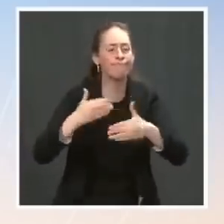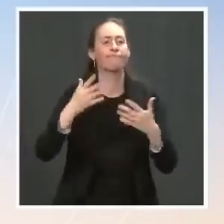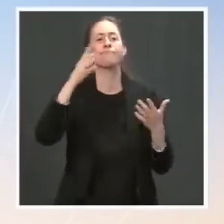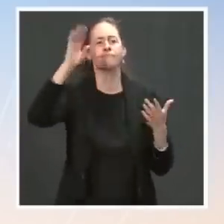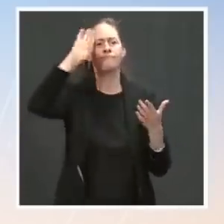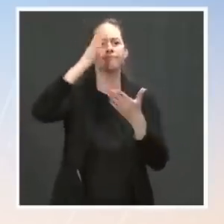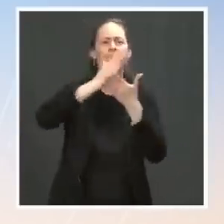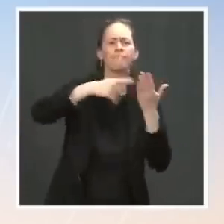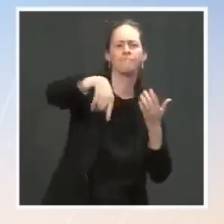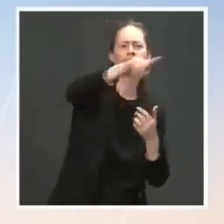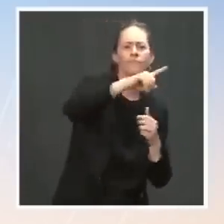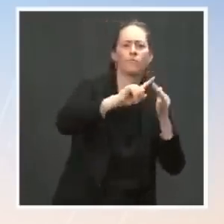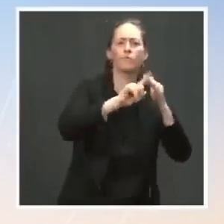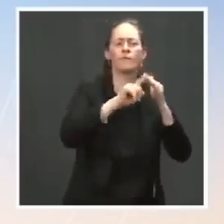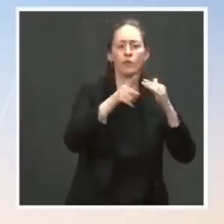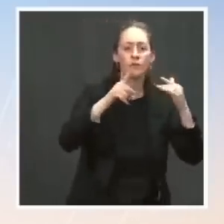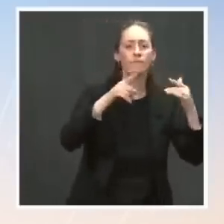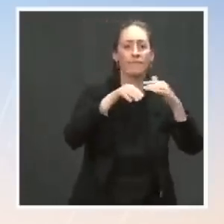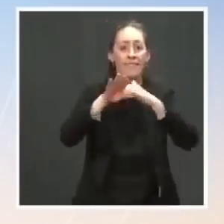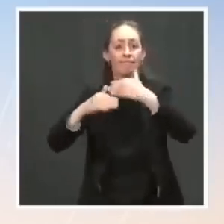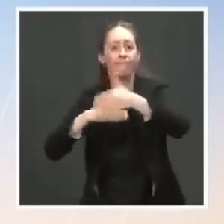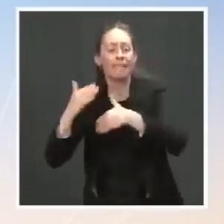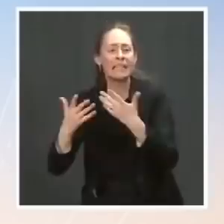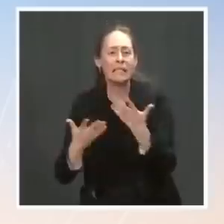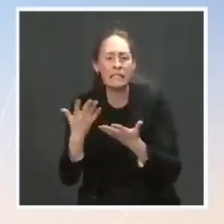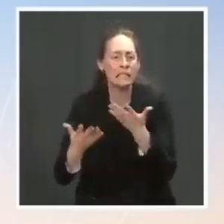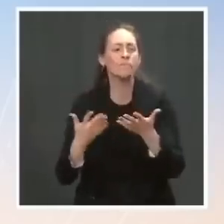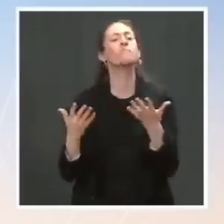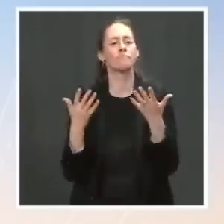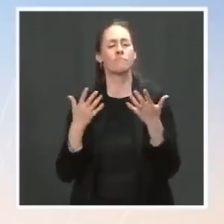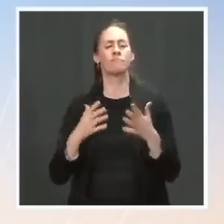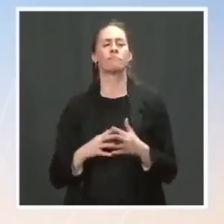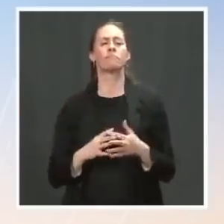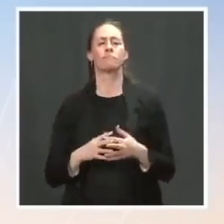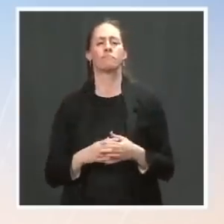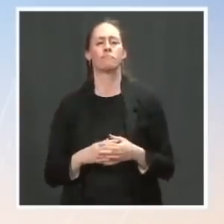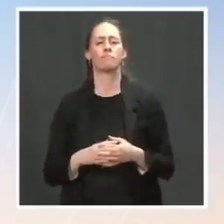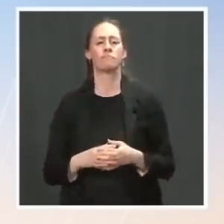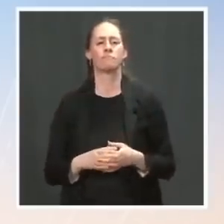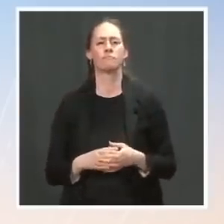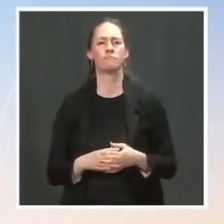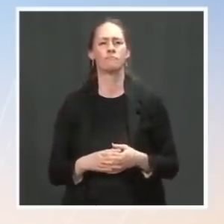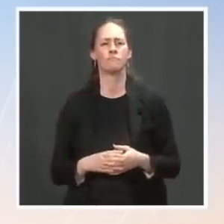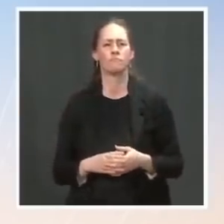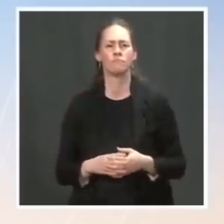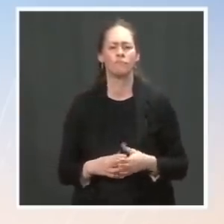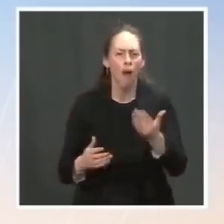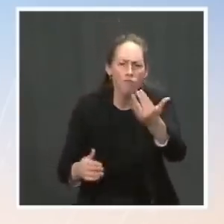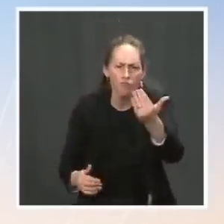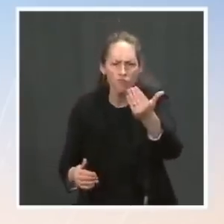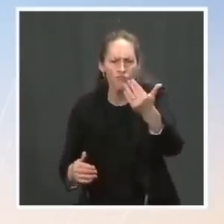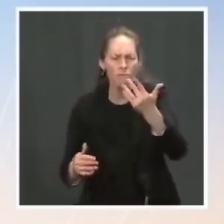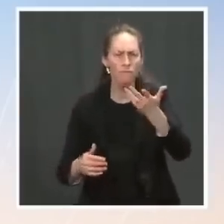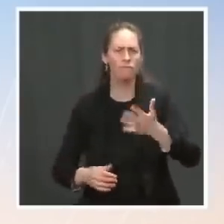vetting process, despite numbers that have been put out there and in reporting which are inaccurate. There's a low number. Hundreds of people that have already been. What'd you say? It's not hundreds of people that